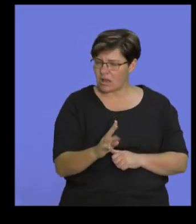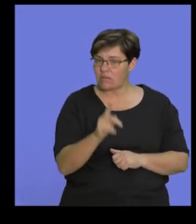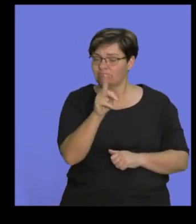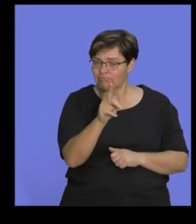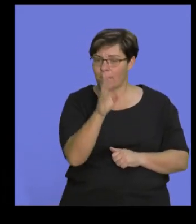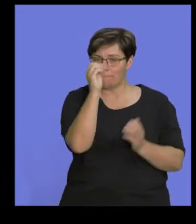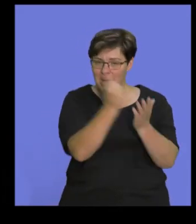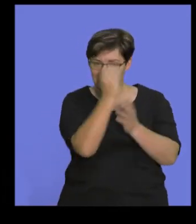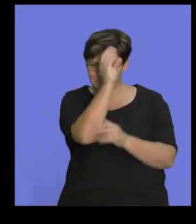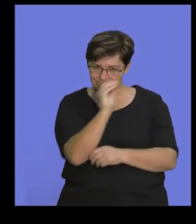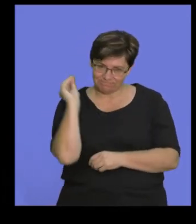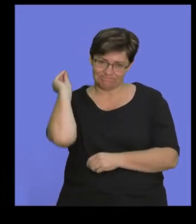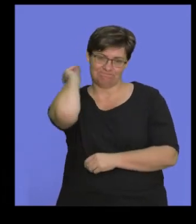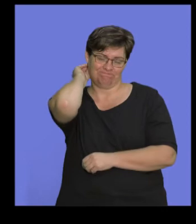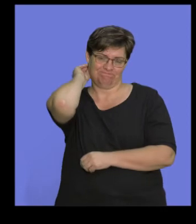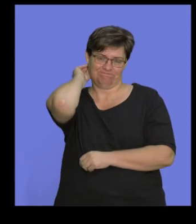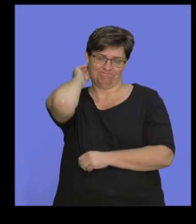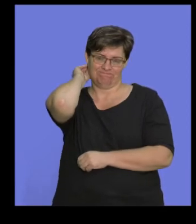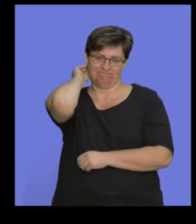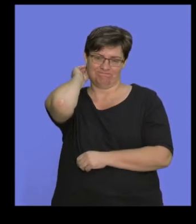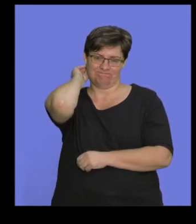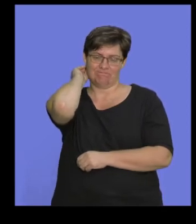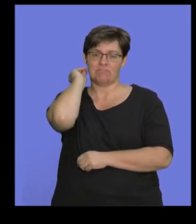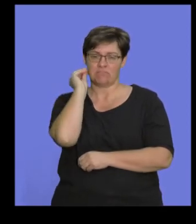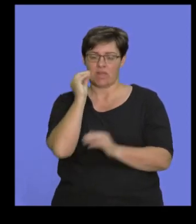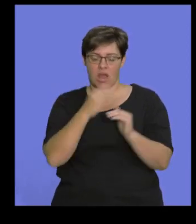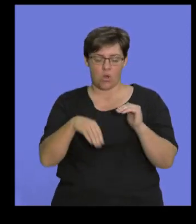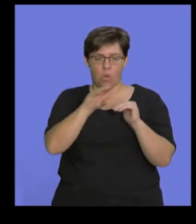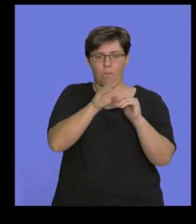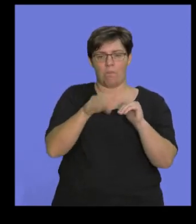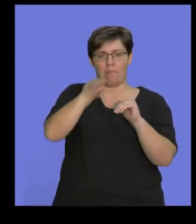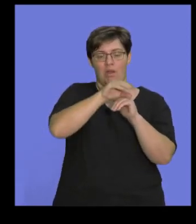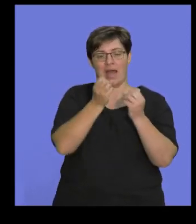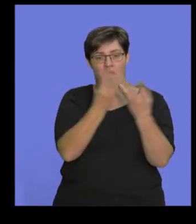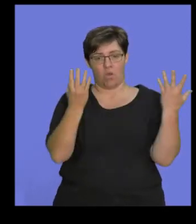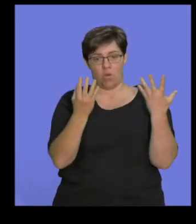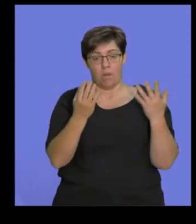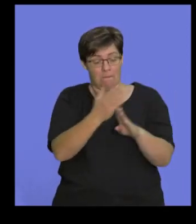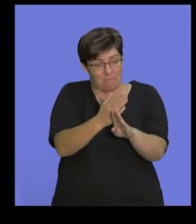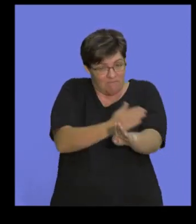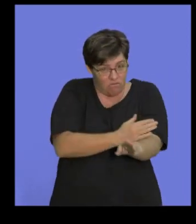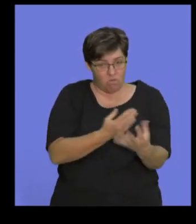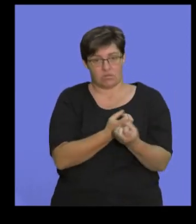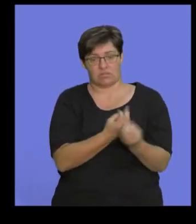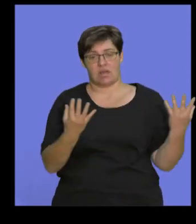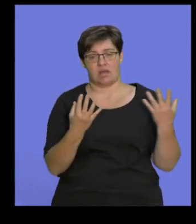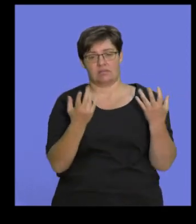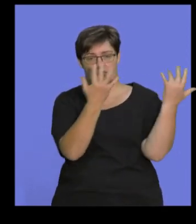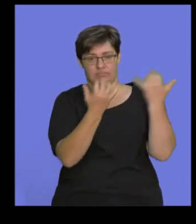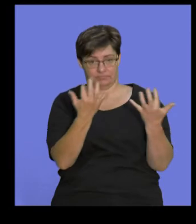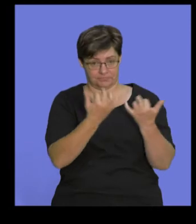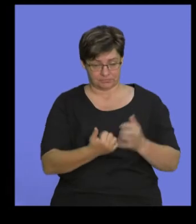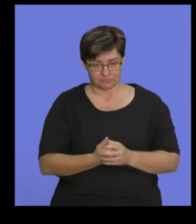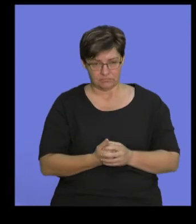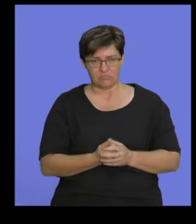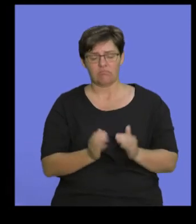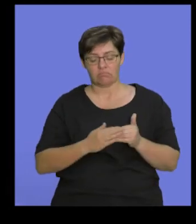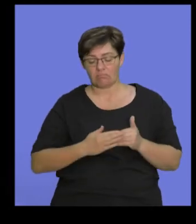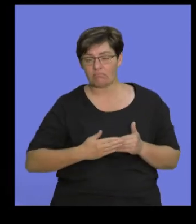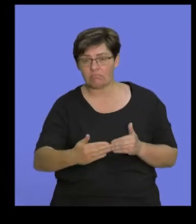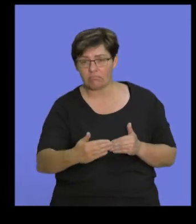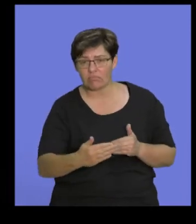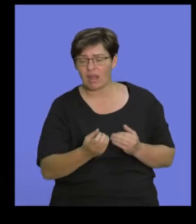consideration how it is compounded when you start calculating. And then the duration was for 10 years, and the